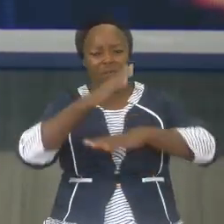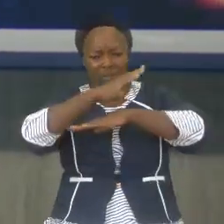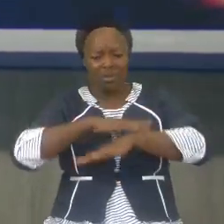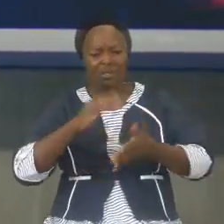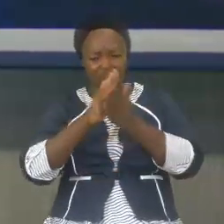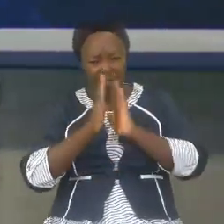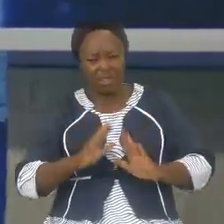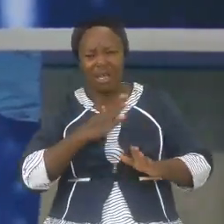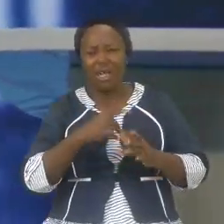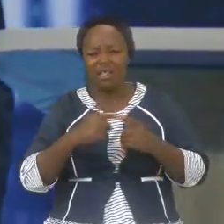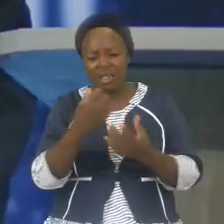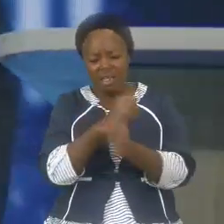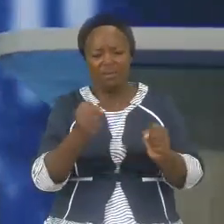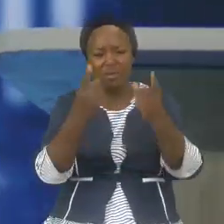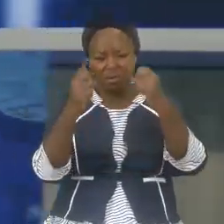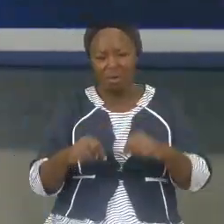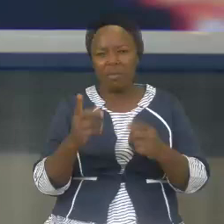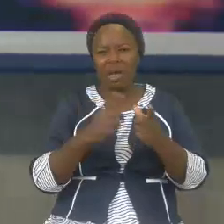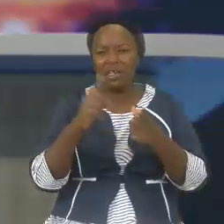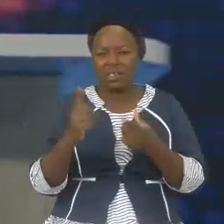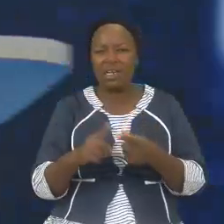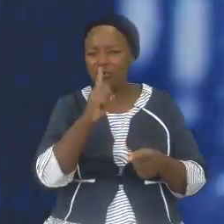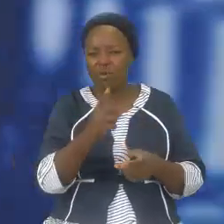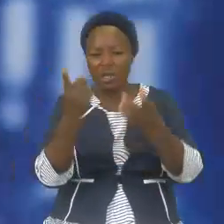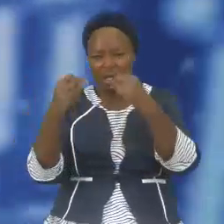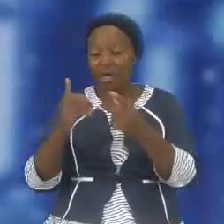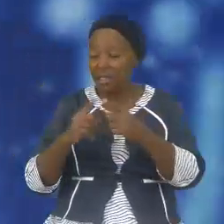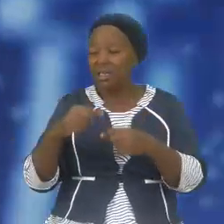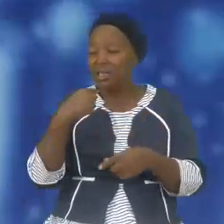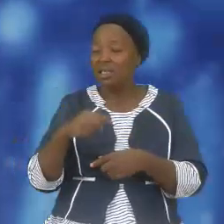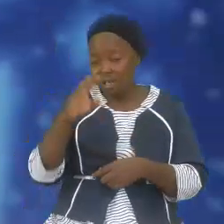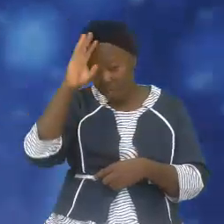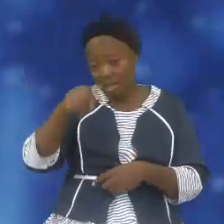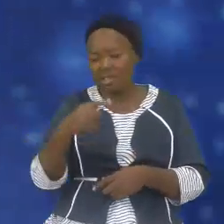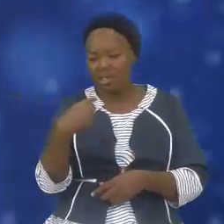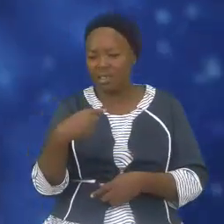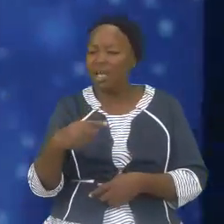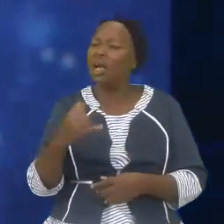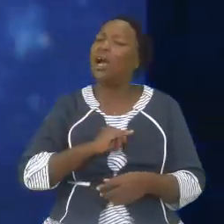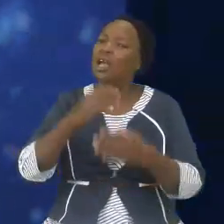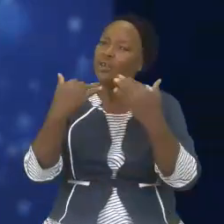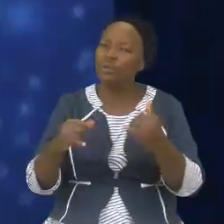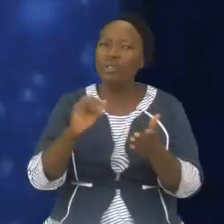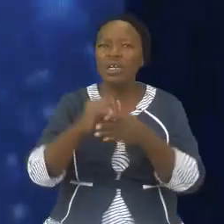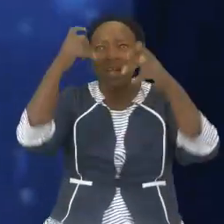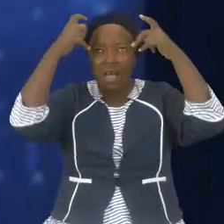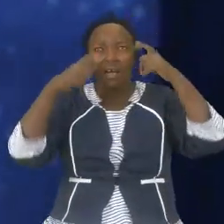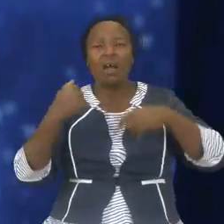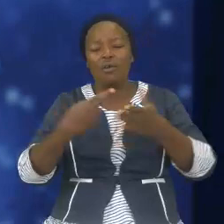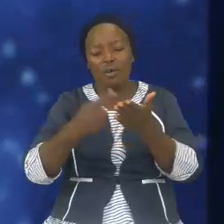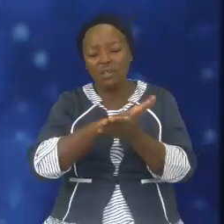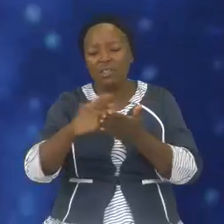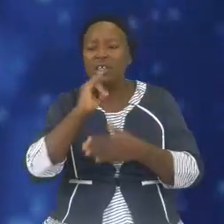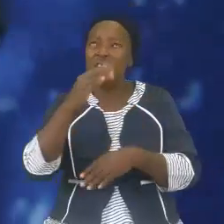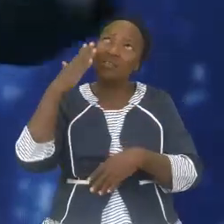come, assurance has come. And then he says, I know that a crown of righteousness is laid up for me